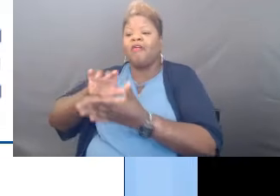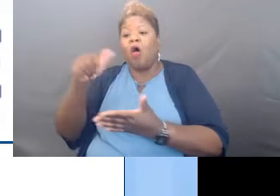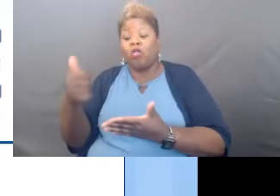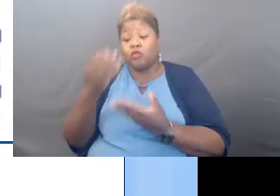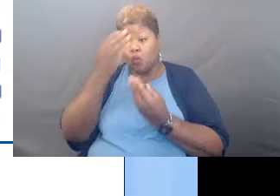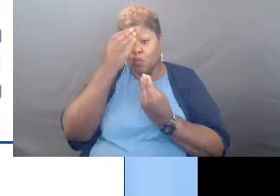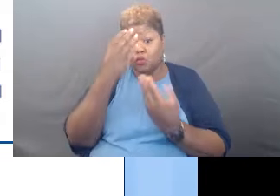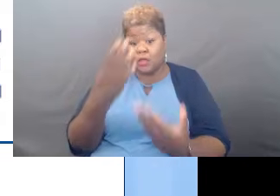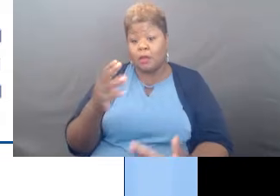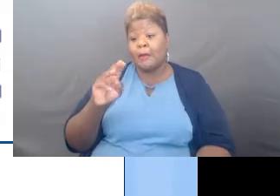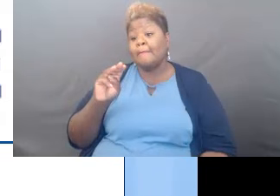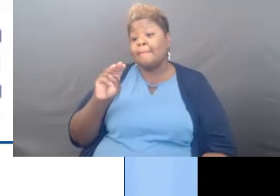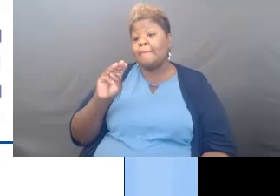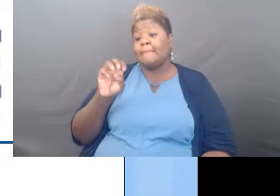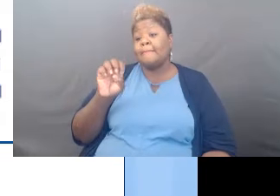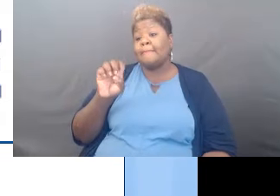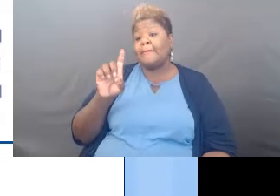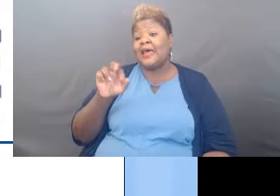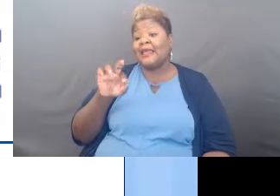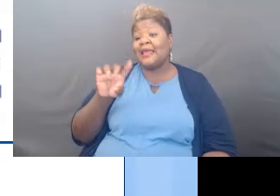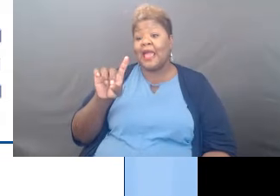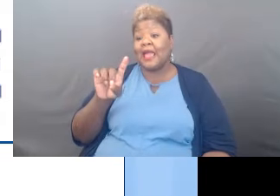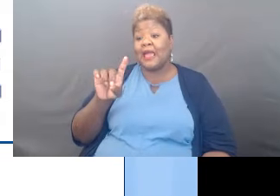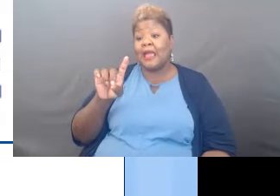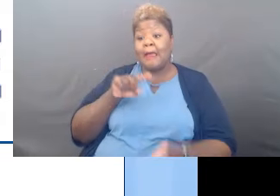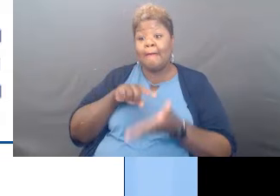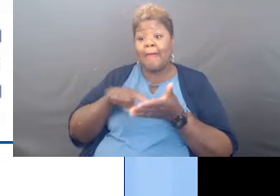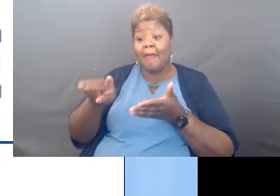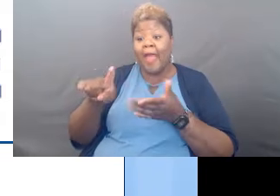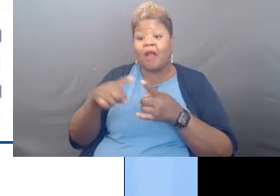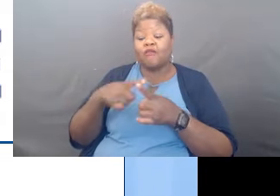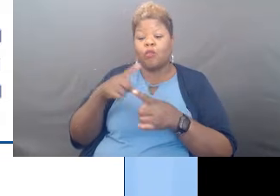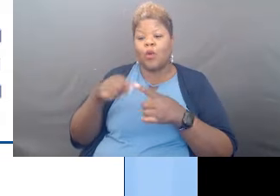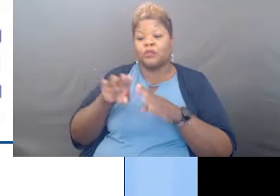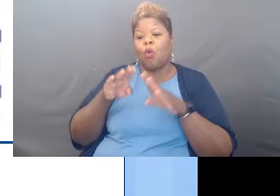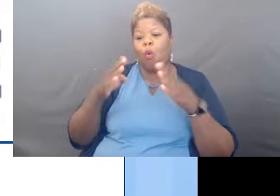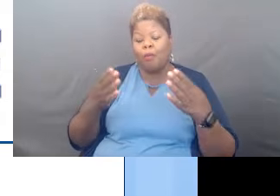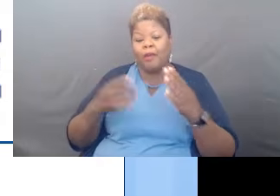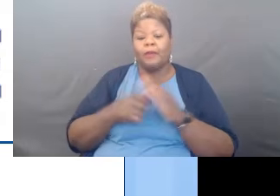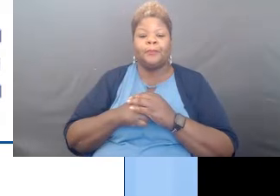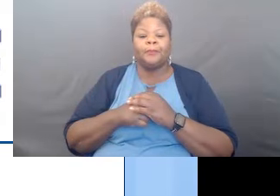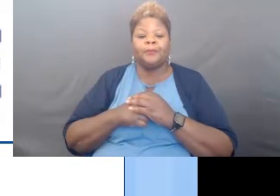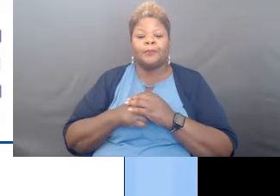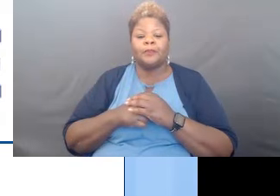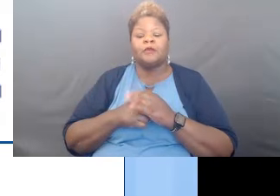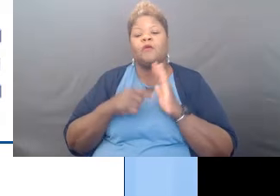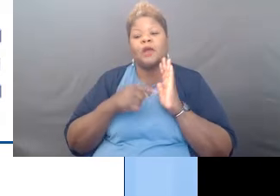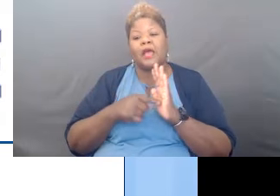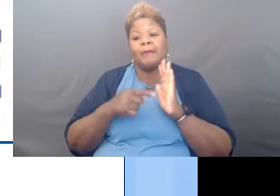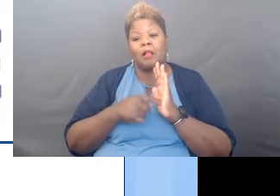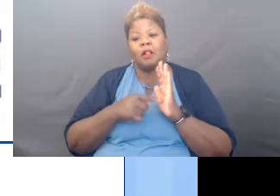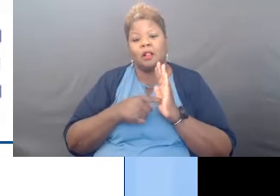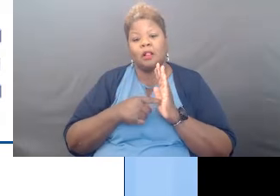to say that Medicaid payback is only from the date the account was open. So for example, if